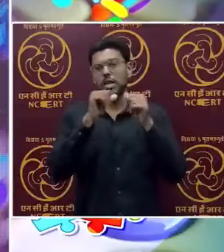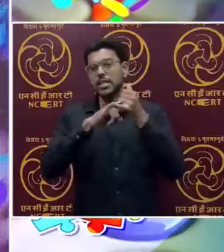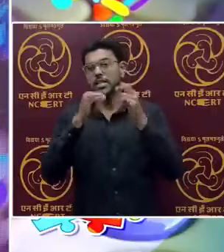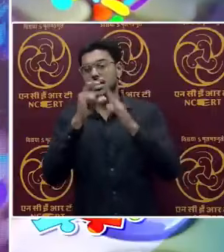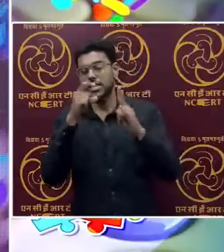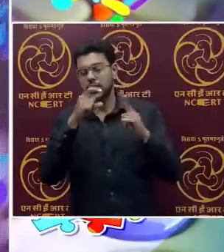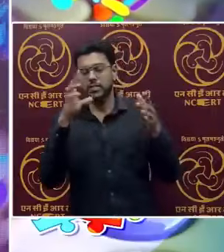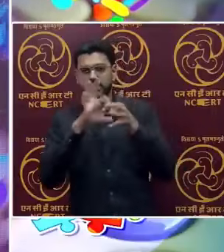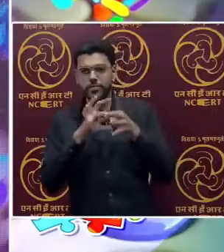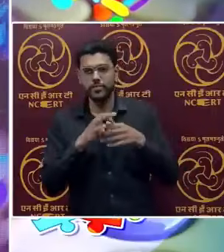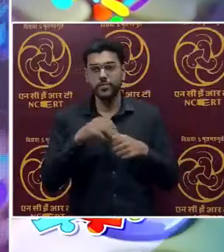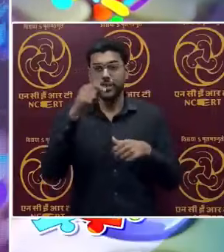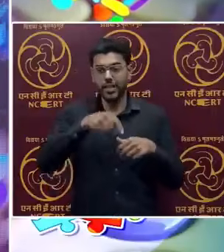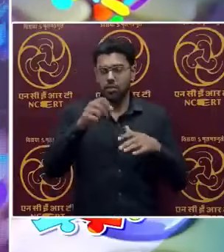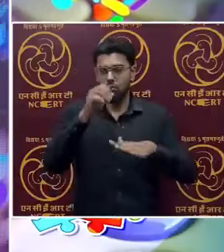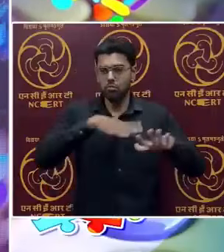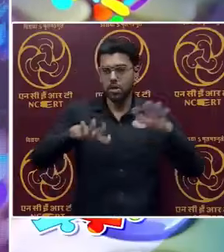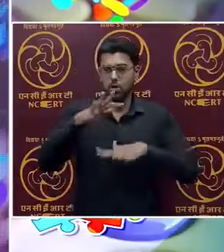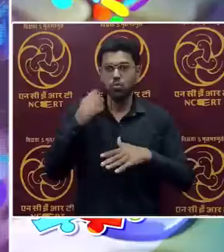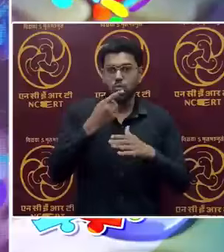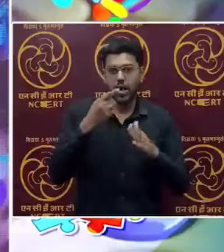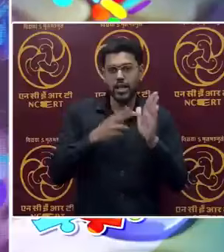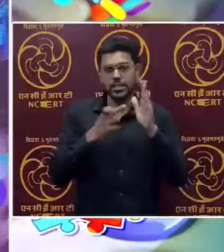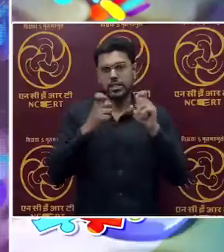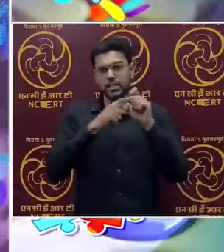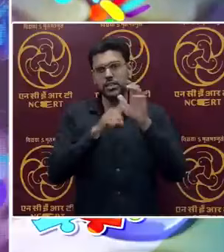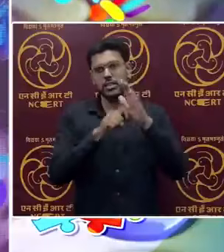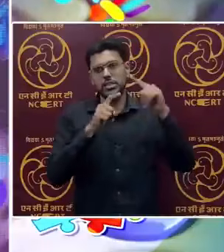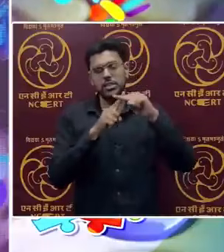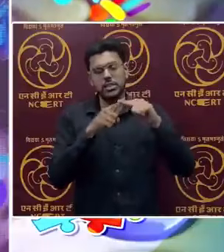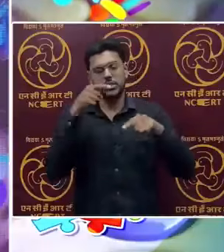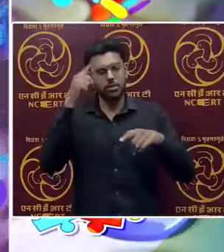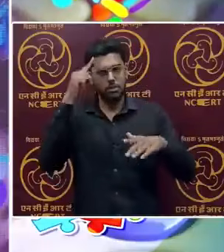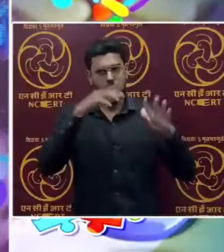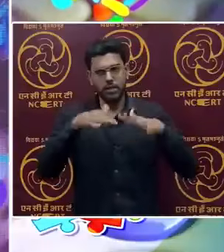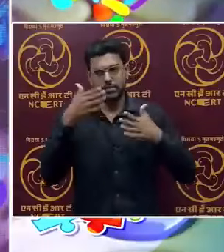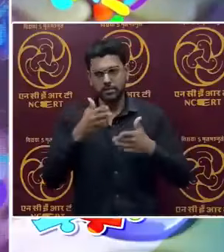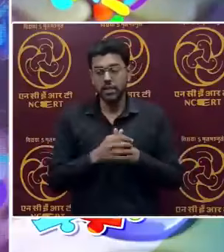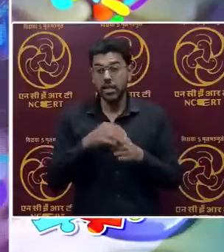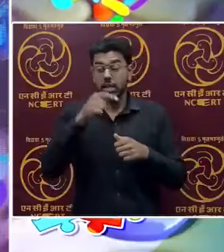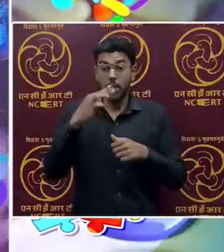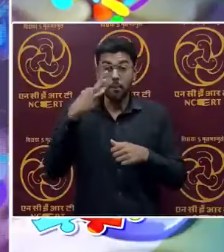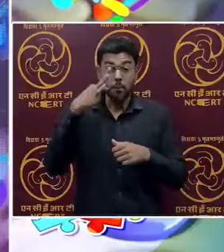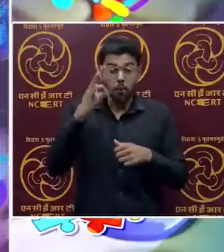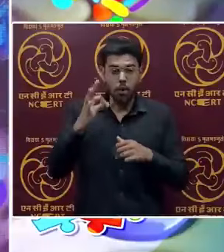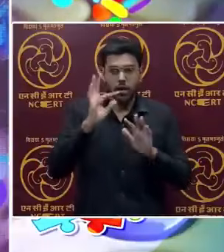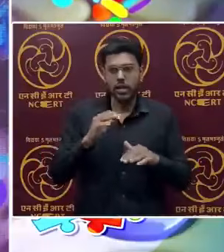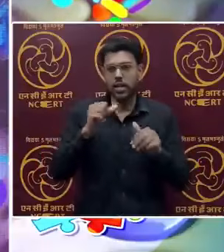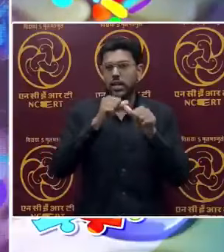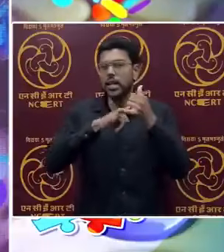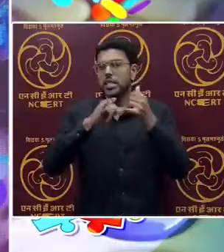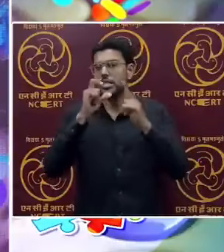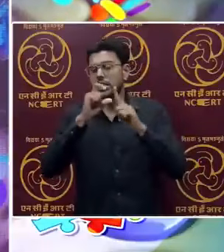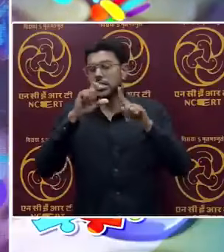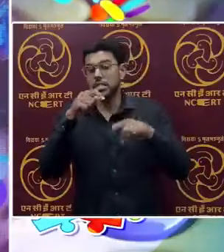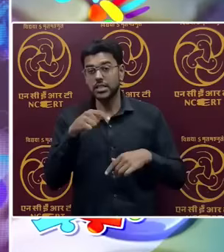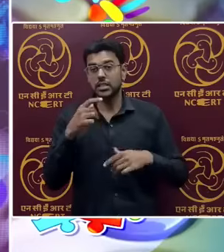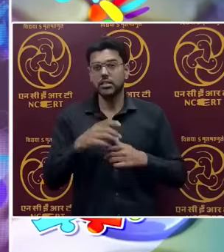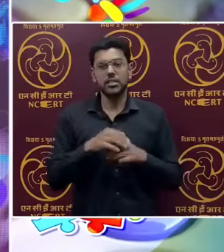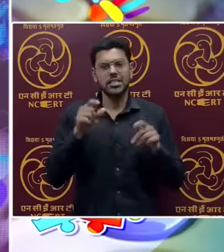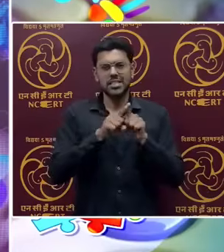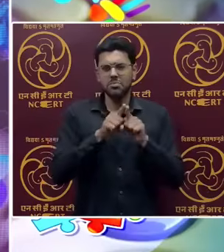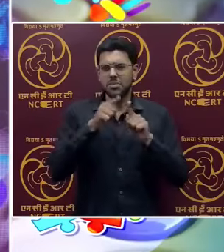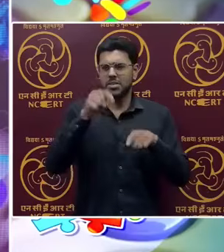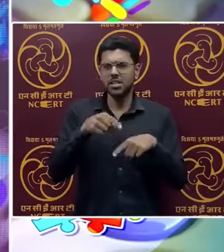this series is organized by CIET NCERT. It's very important to understand that ASD or autism is not